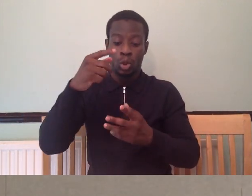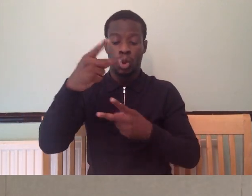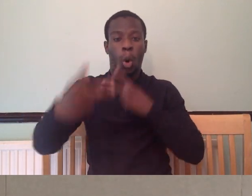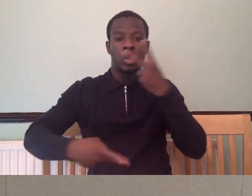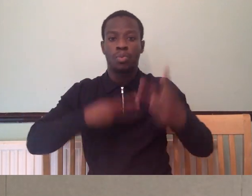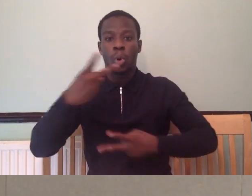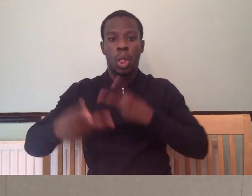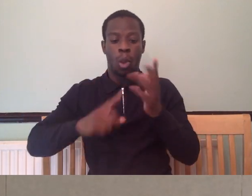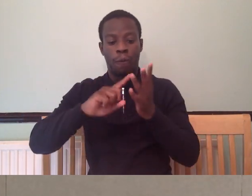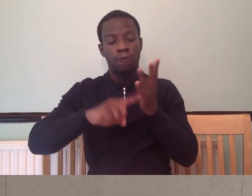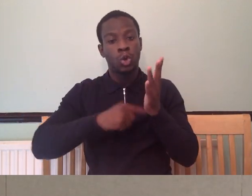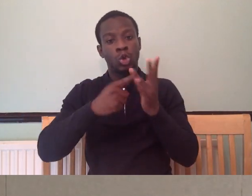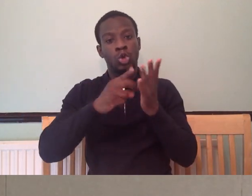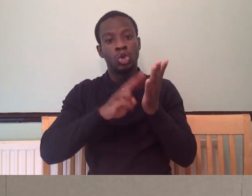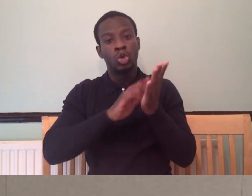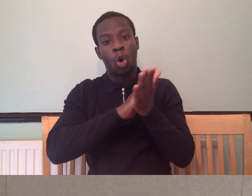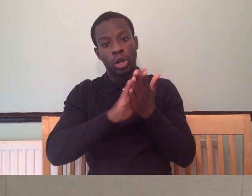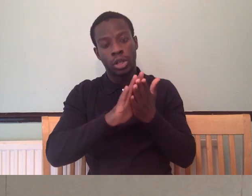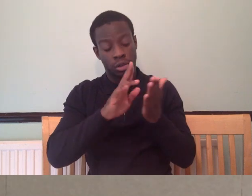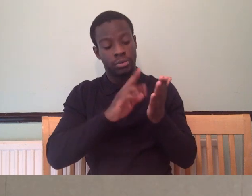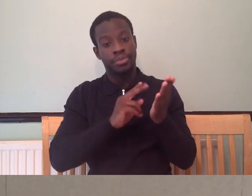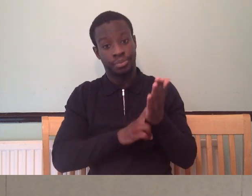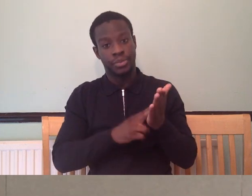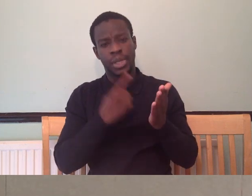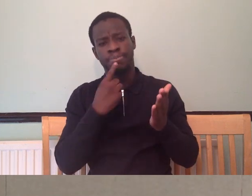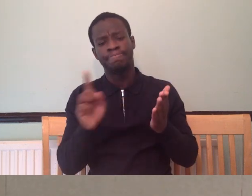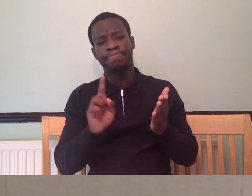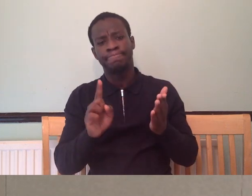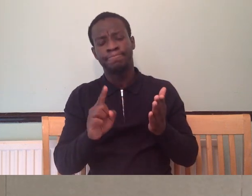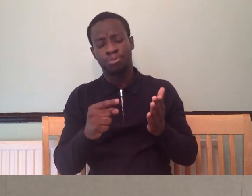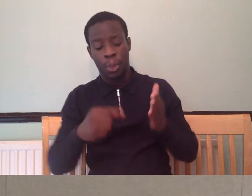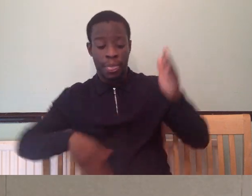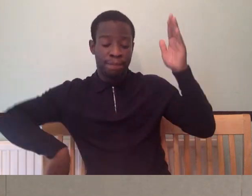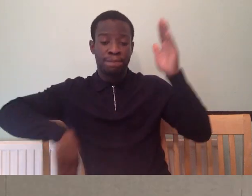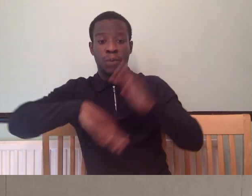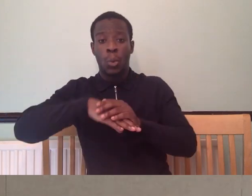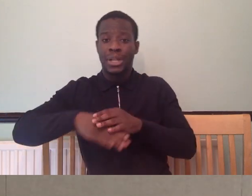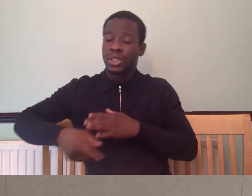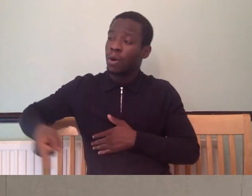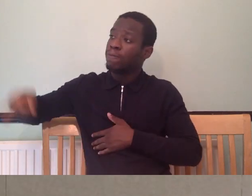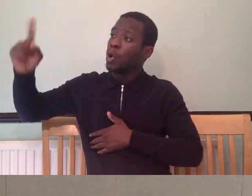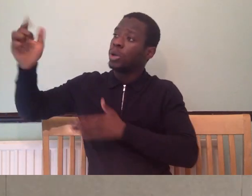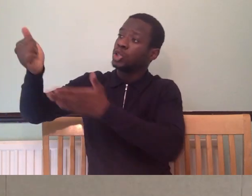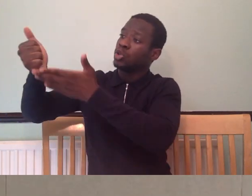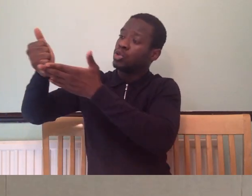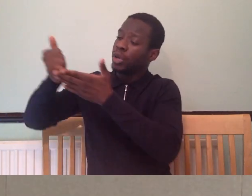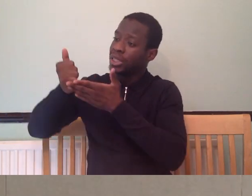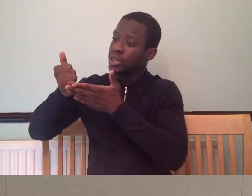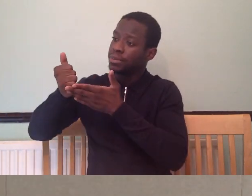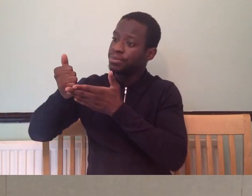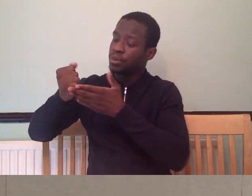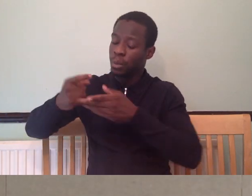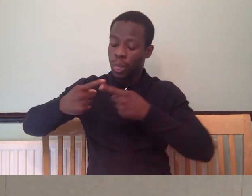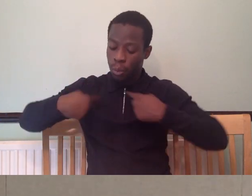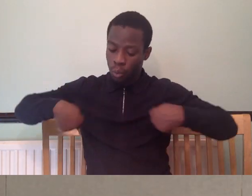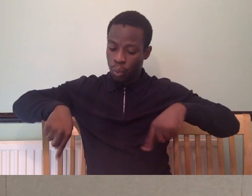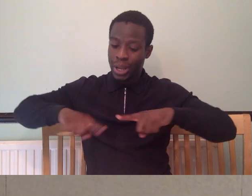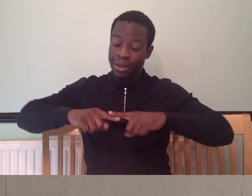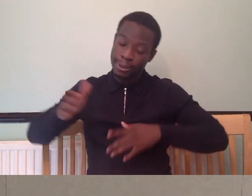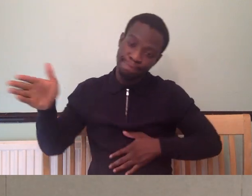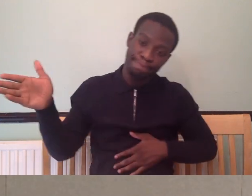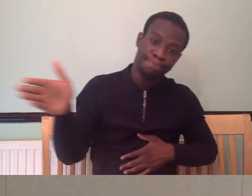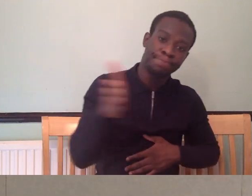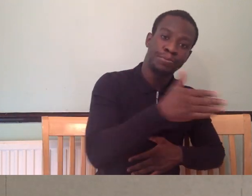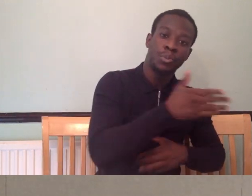John, in the first chapter, it says this, from the fullness of God's grace, we have all